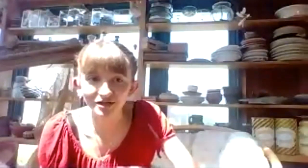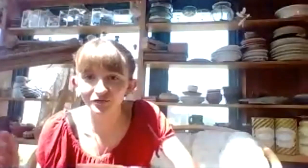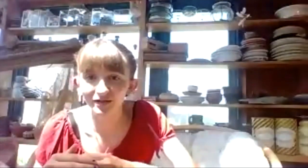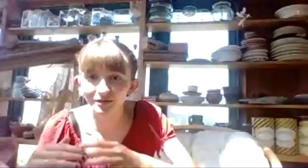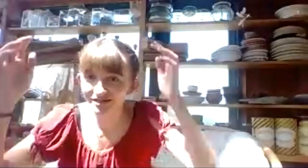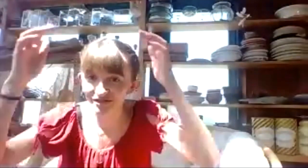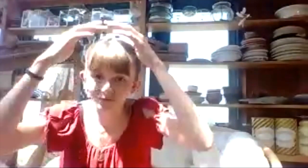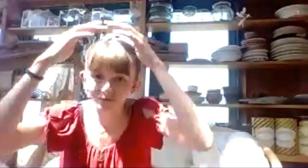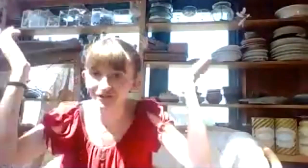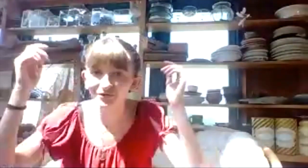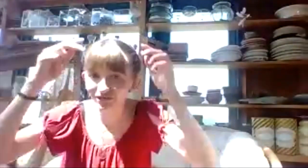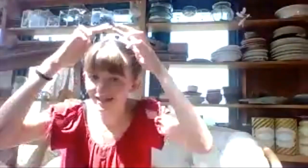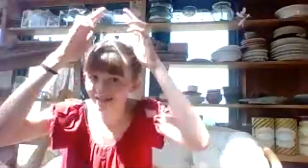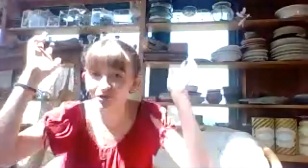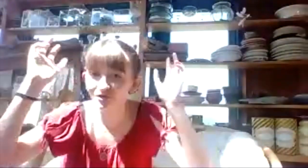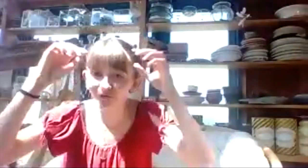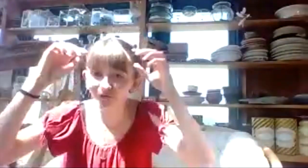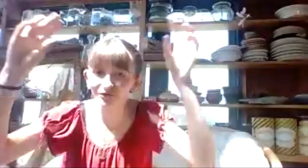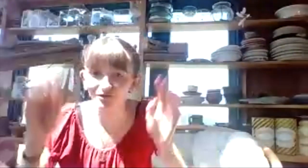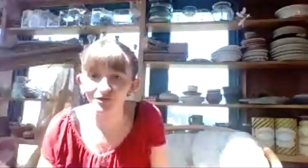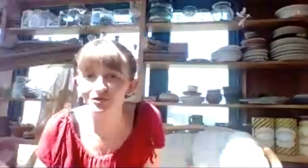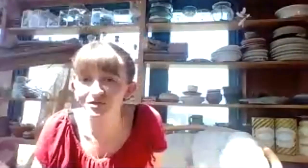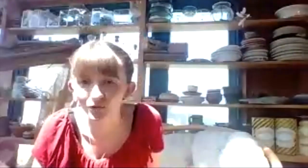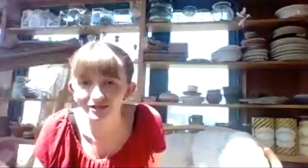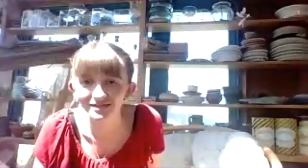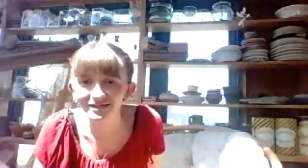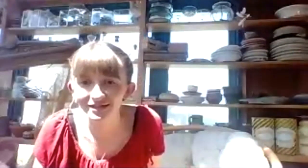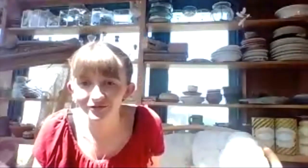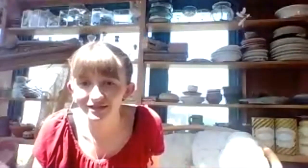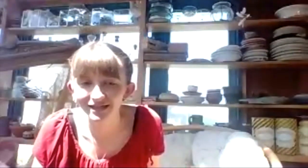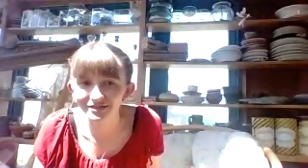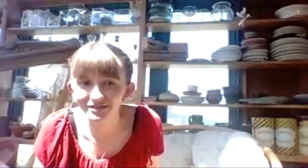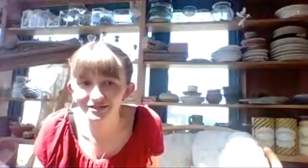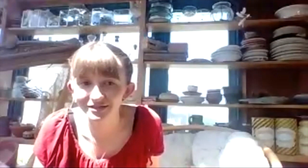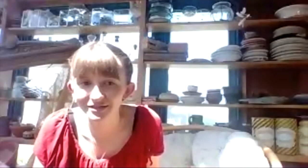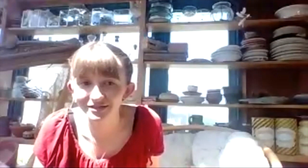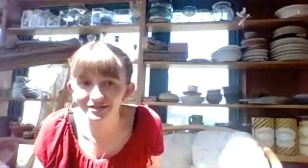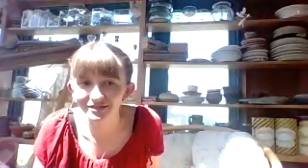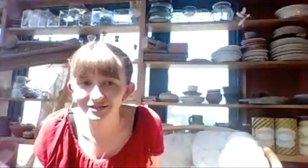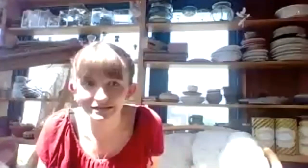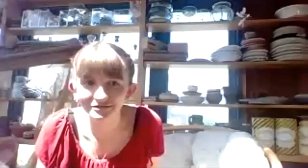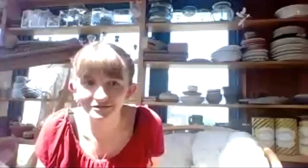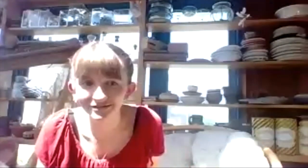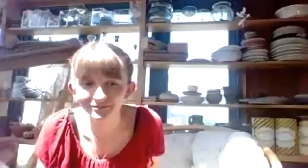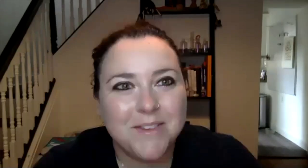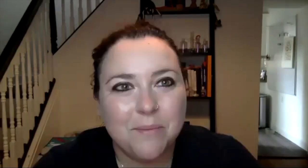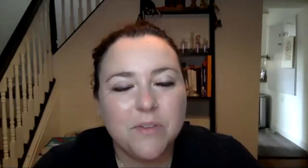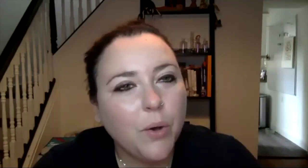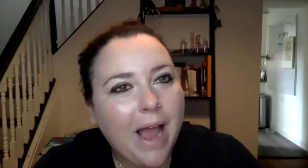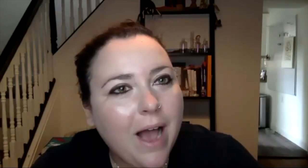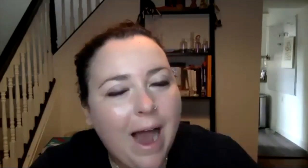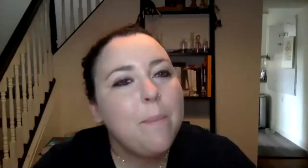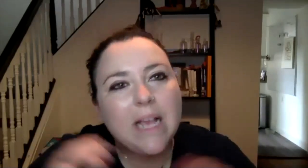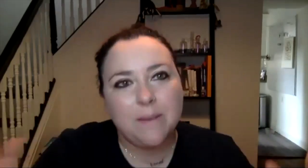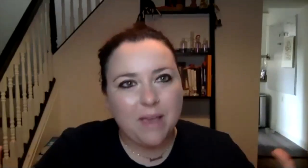starting to develop into, the classic huge frill, huge horns, right? That developmental stage. That's awesome. So,